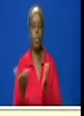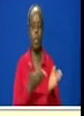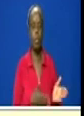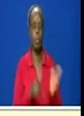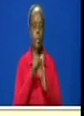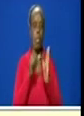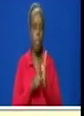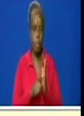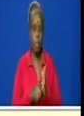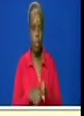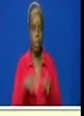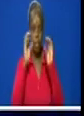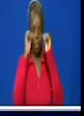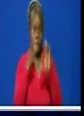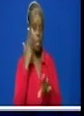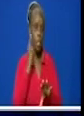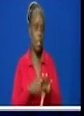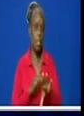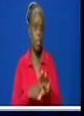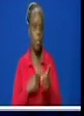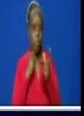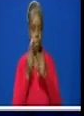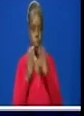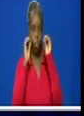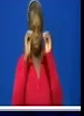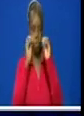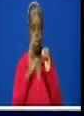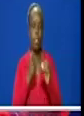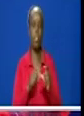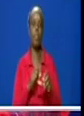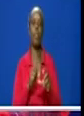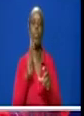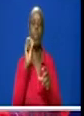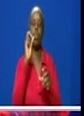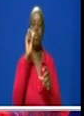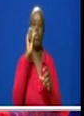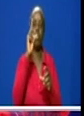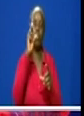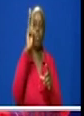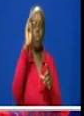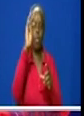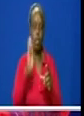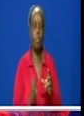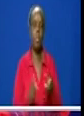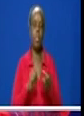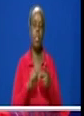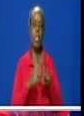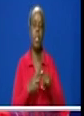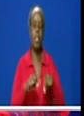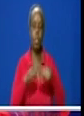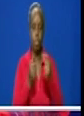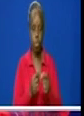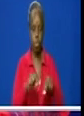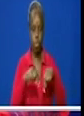And today, Walimu, last time you taught us about volume. And I see today you want to teach us about standard units of measuring